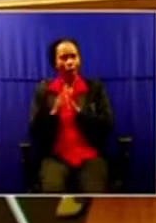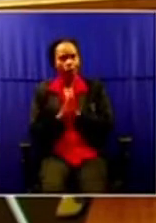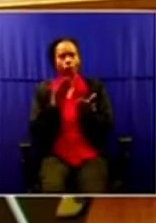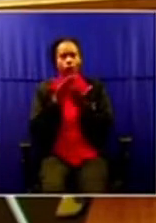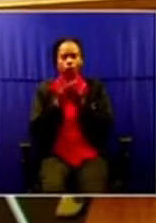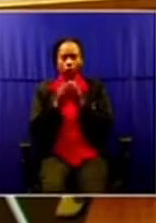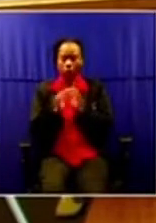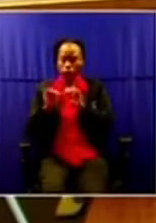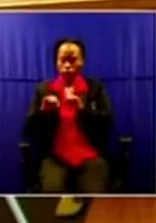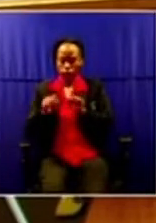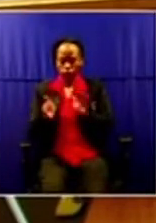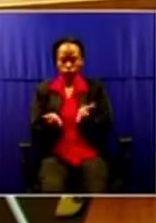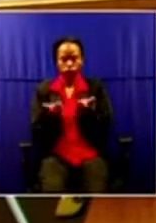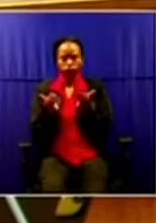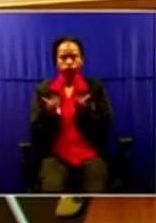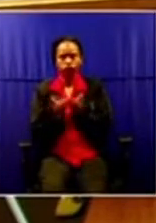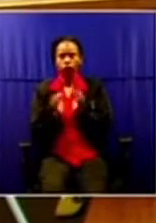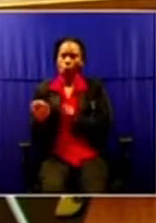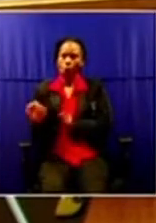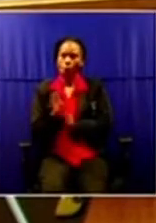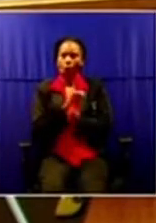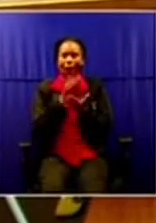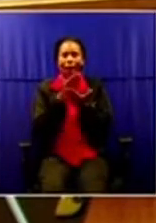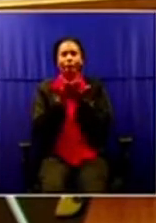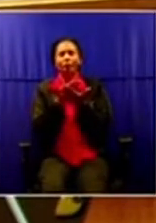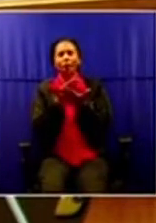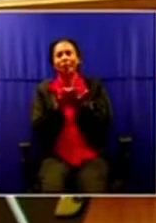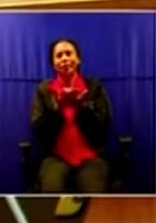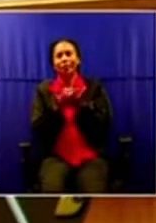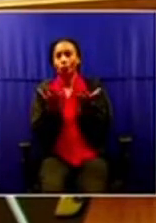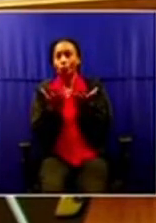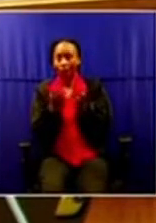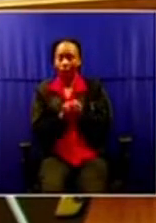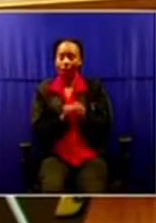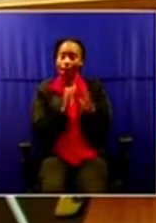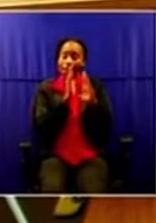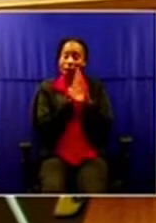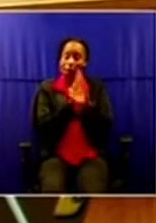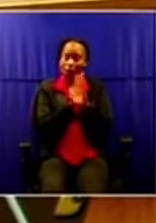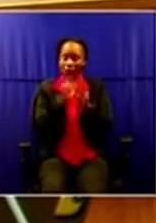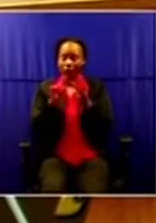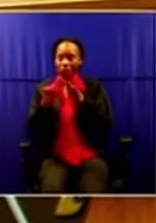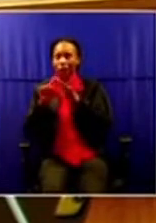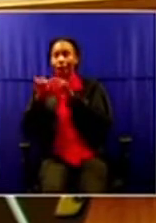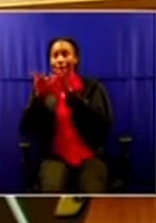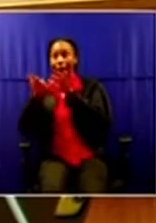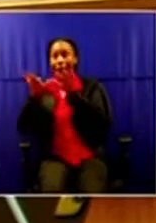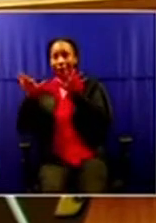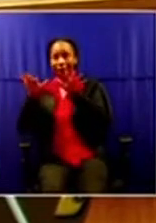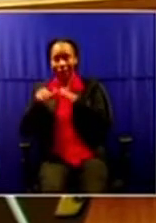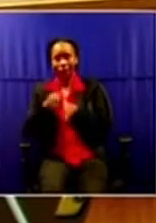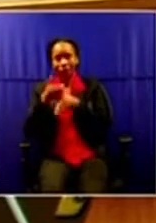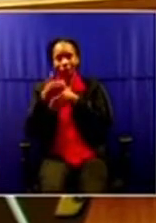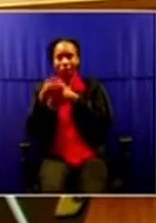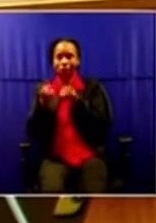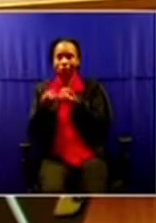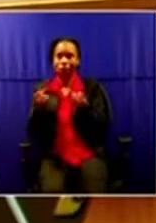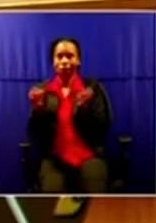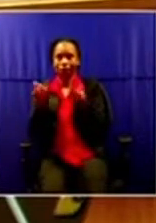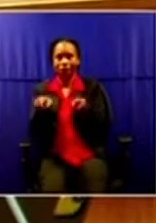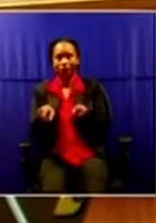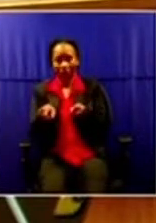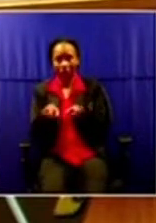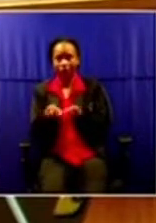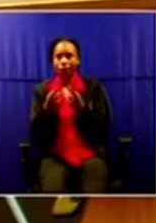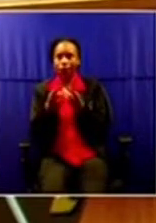capability of all public and private providers in the health space for service